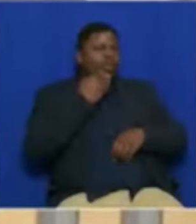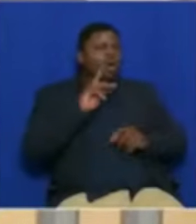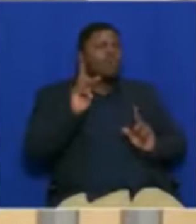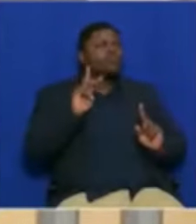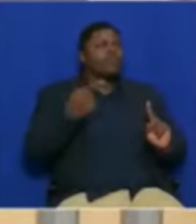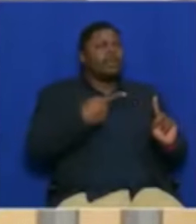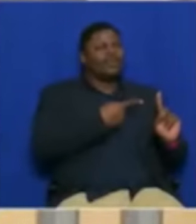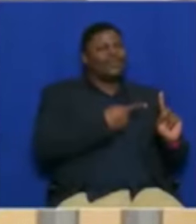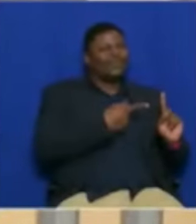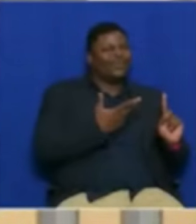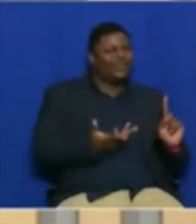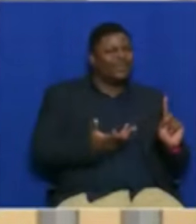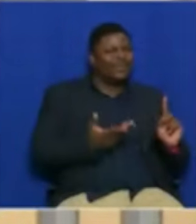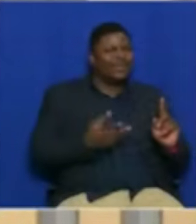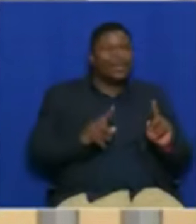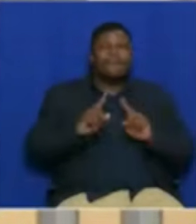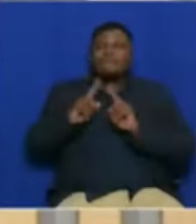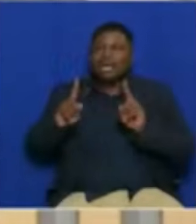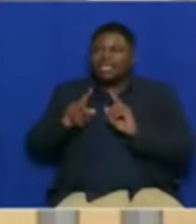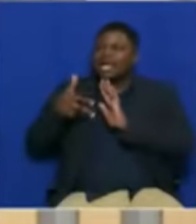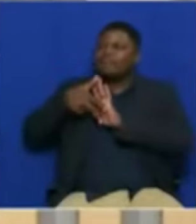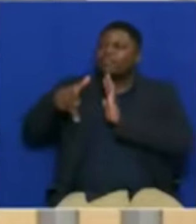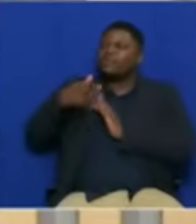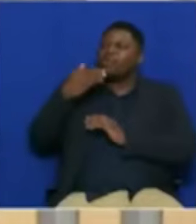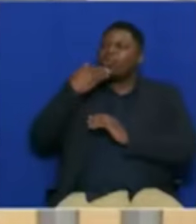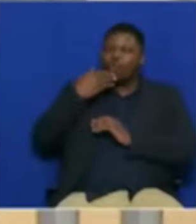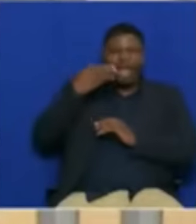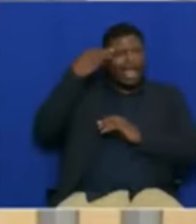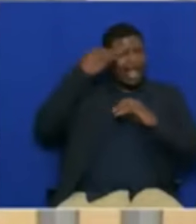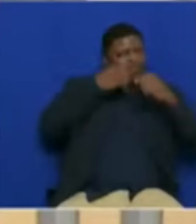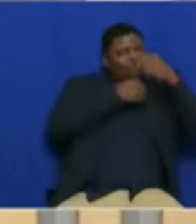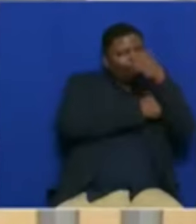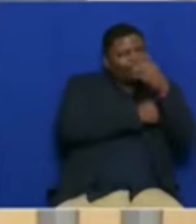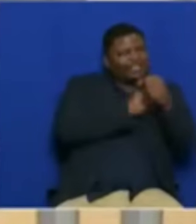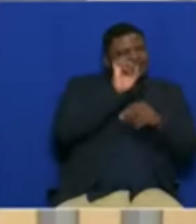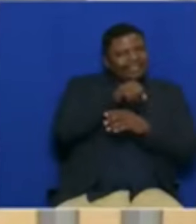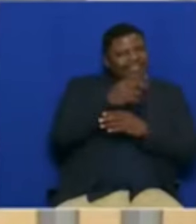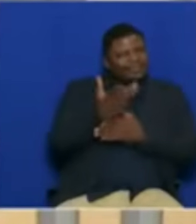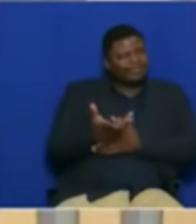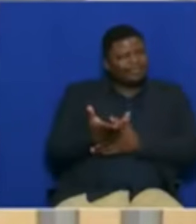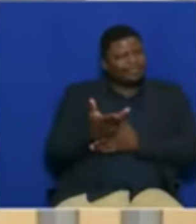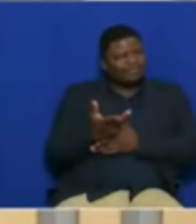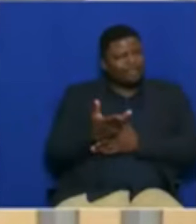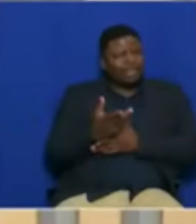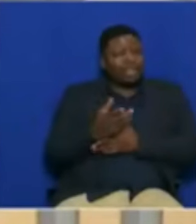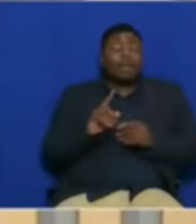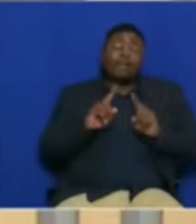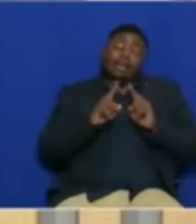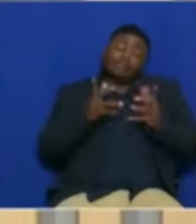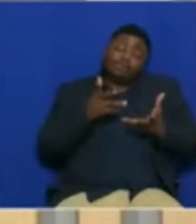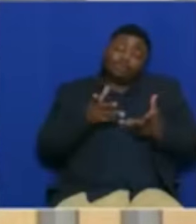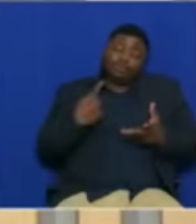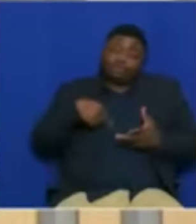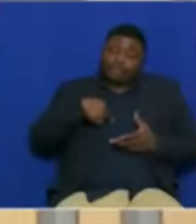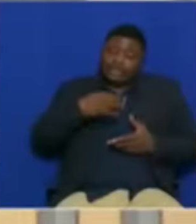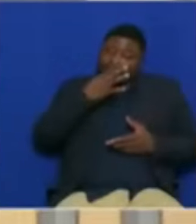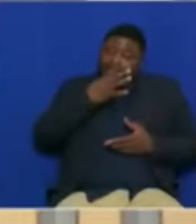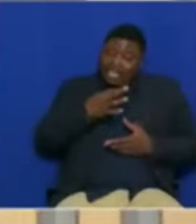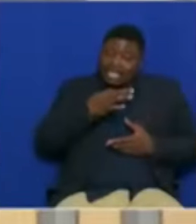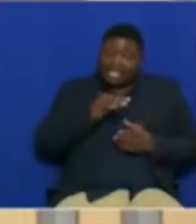office. Okay. Unless, there's something else there. So let's take it as the panel is approved by head office. It's an approved